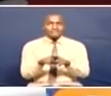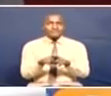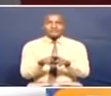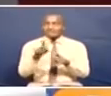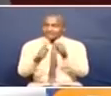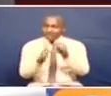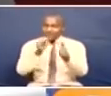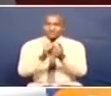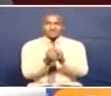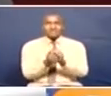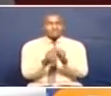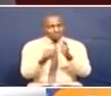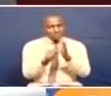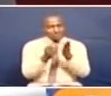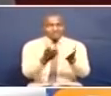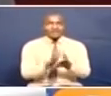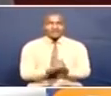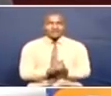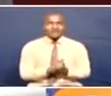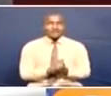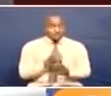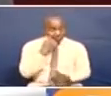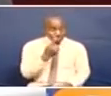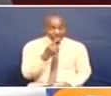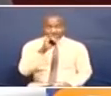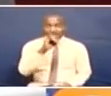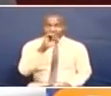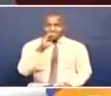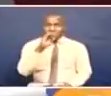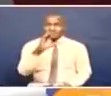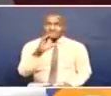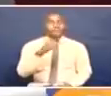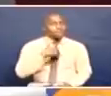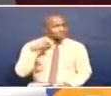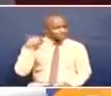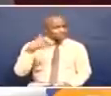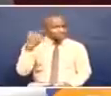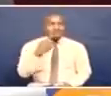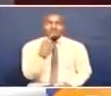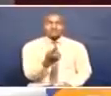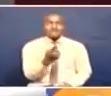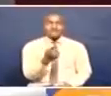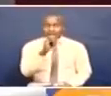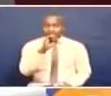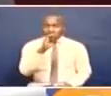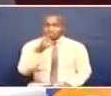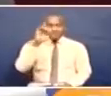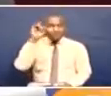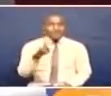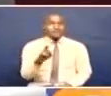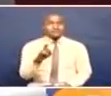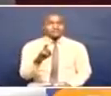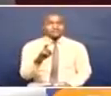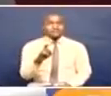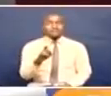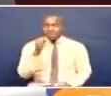to change them, then there's a problem. Mm. You see, the IBC, and I've kept saying this, the IBC must always rise above